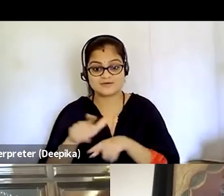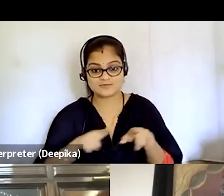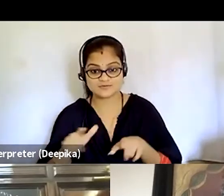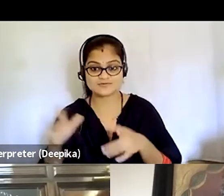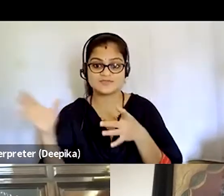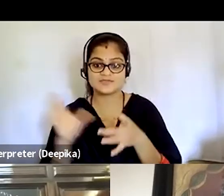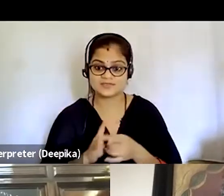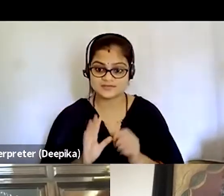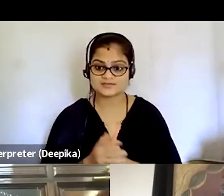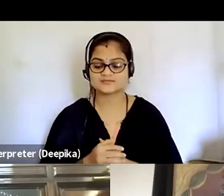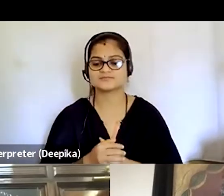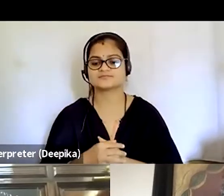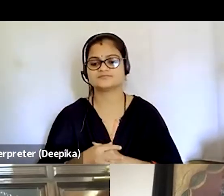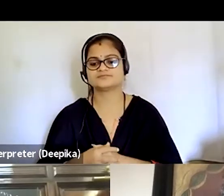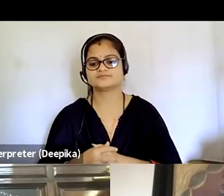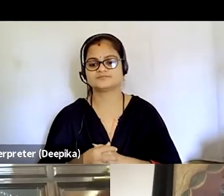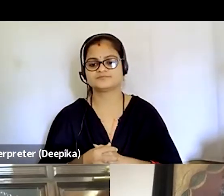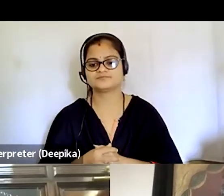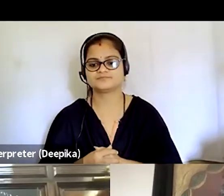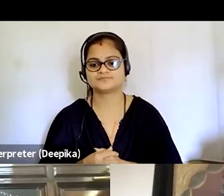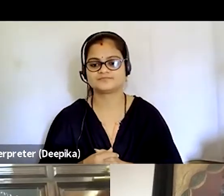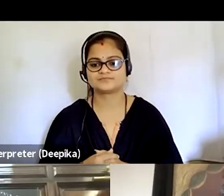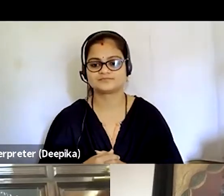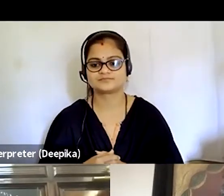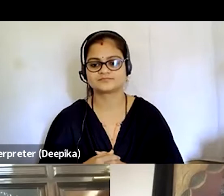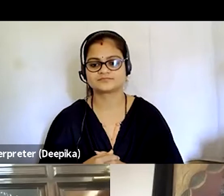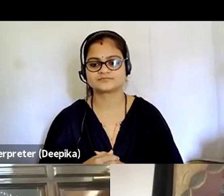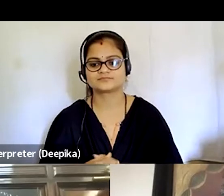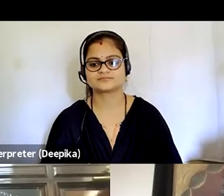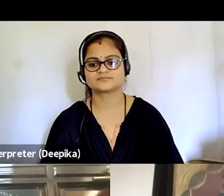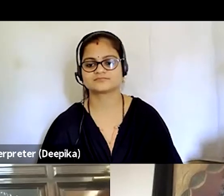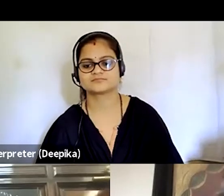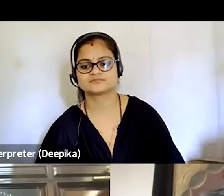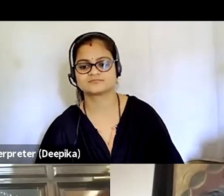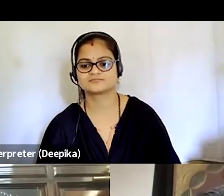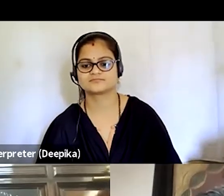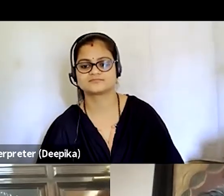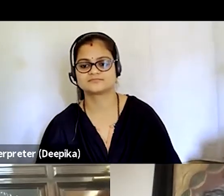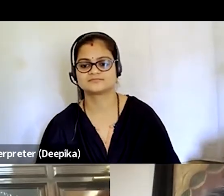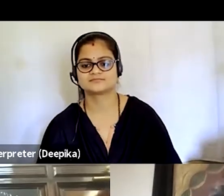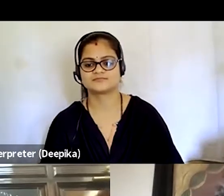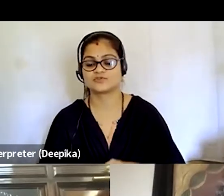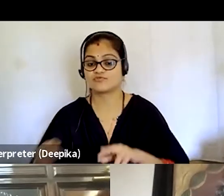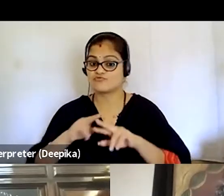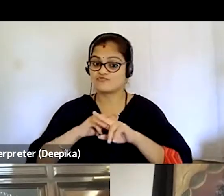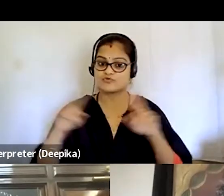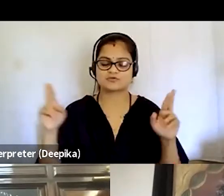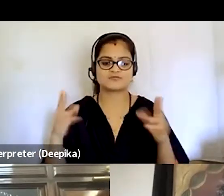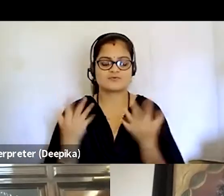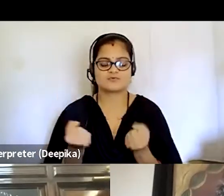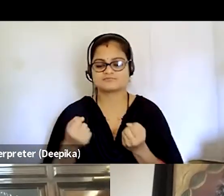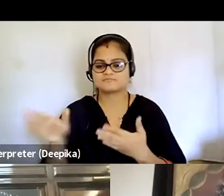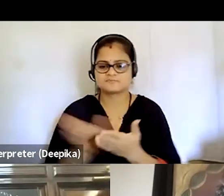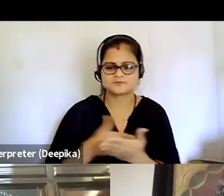I'd say our classic rock nights definitely filled the house. Anything to do with nostalgia filled the house. So if it